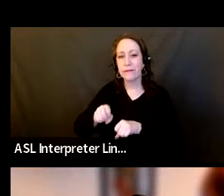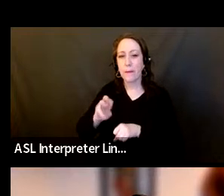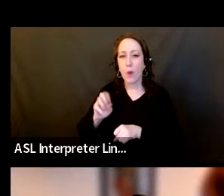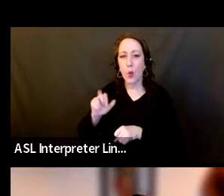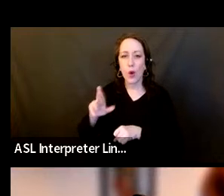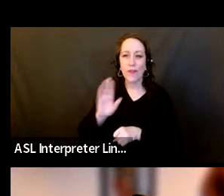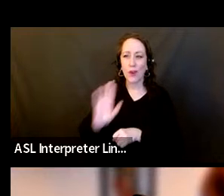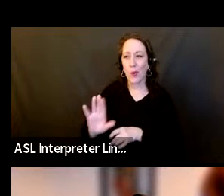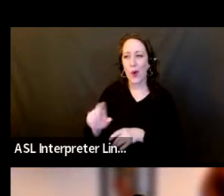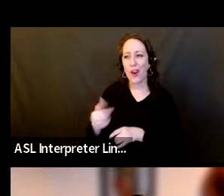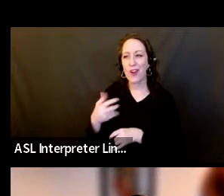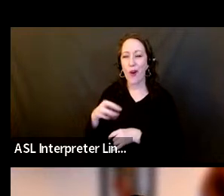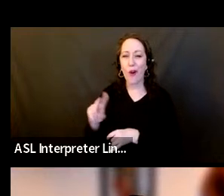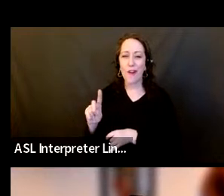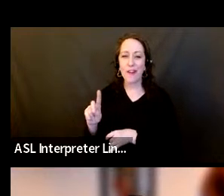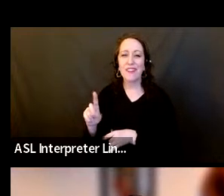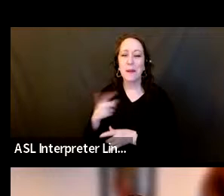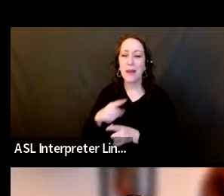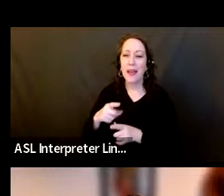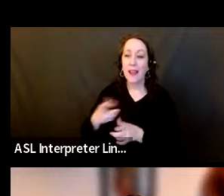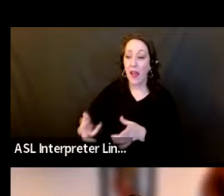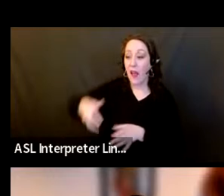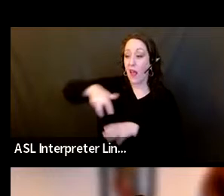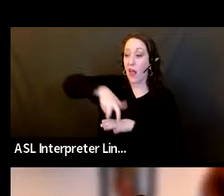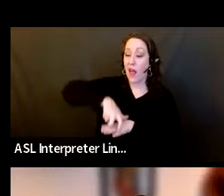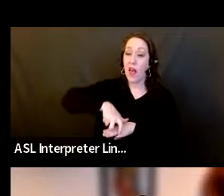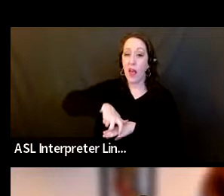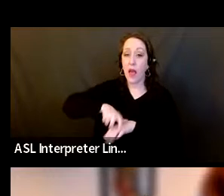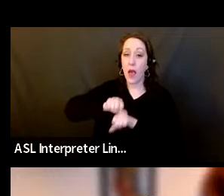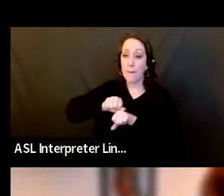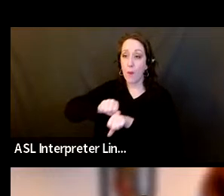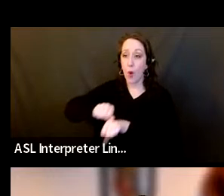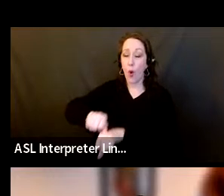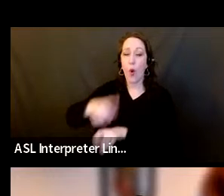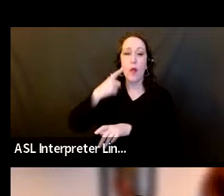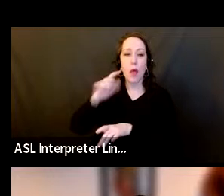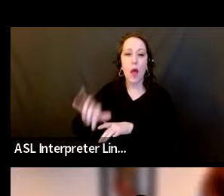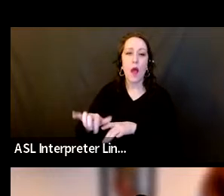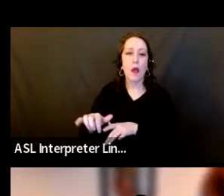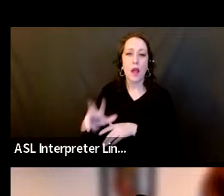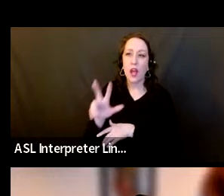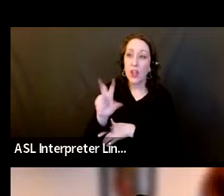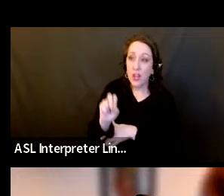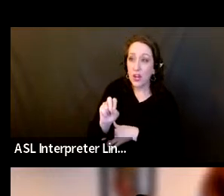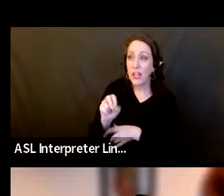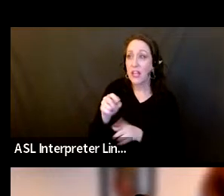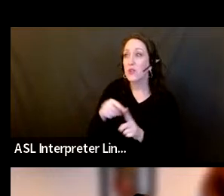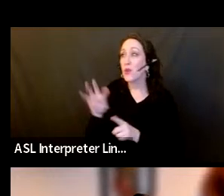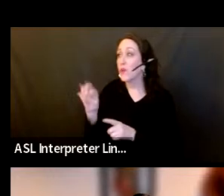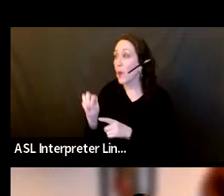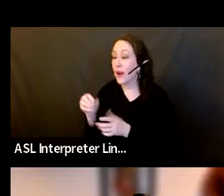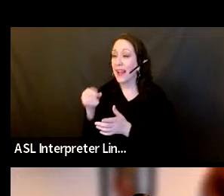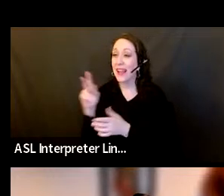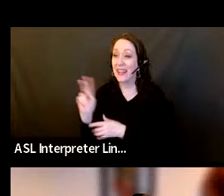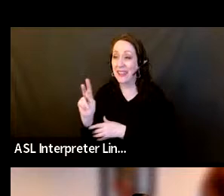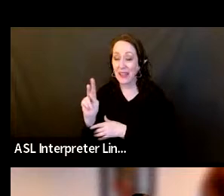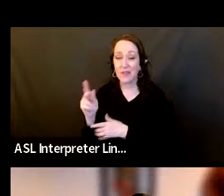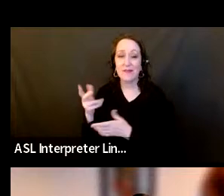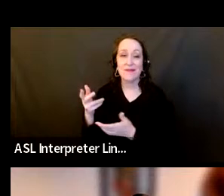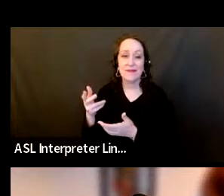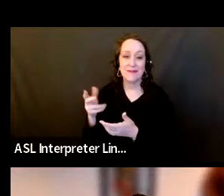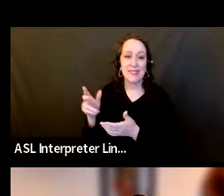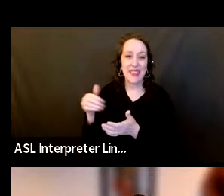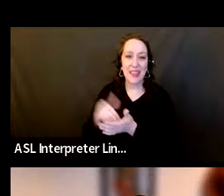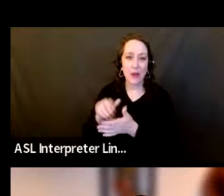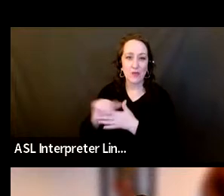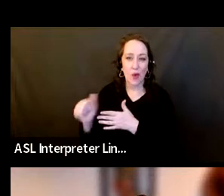in your own lawn, but like a ride-on mower that maybe is in like the range of like 30 to 40K. It's big, substantial equipment that kind of